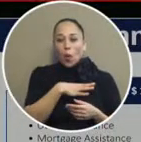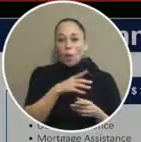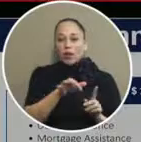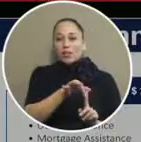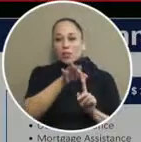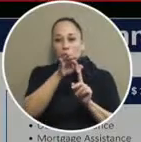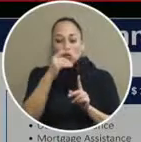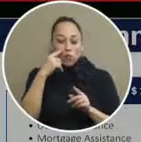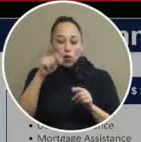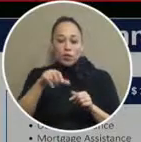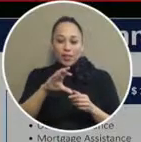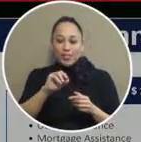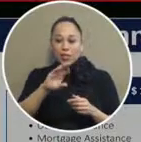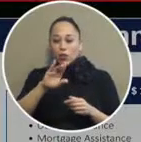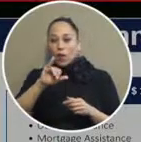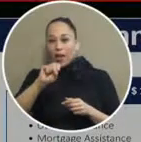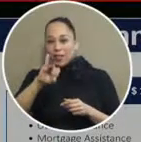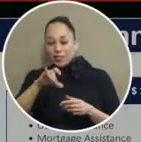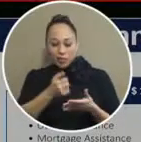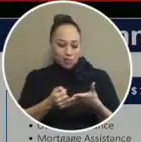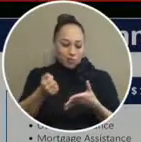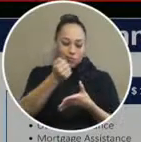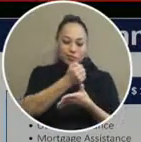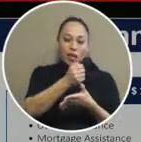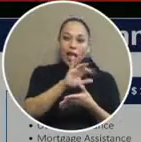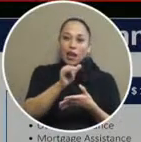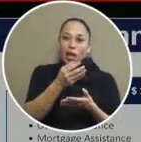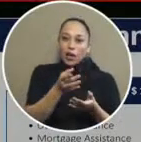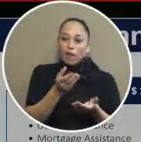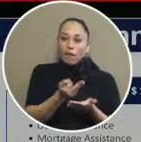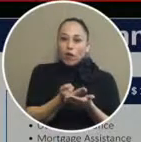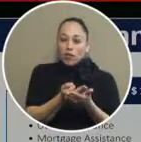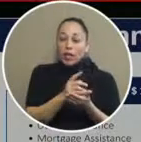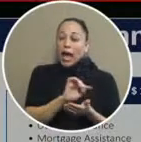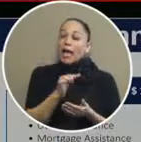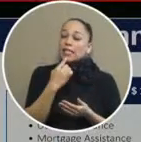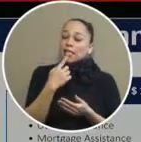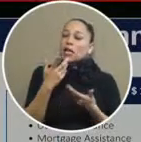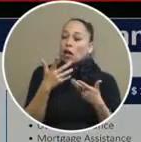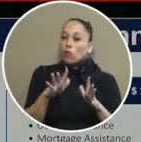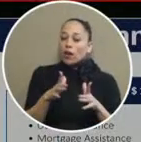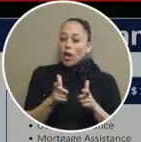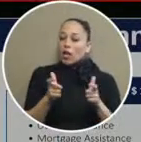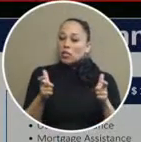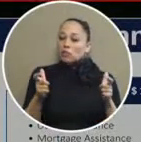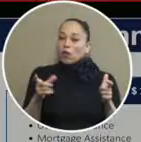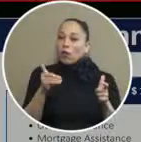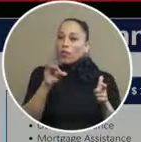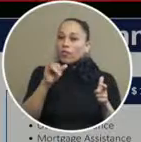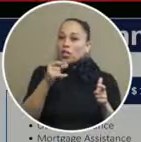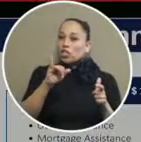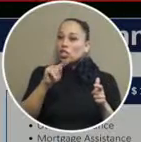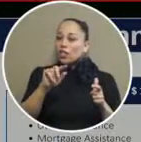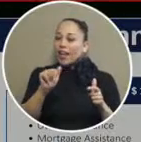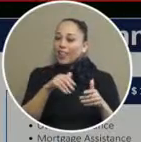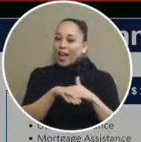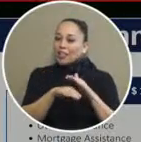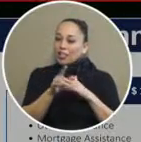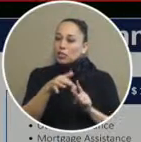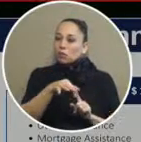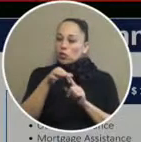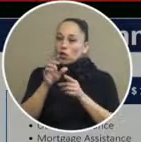so we have prioritized that as part of our funding. I mentioned already expansion of digital access, particularly for